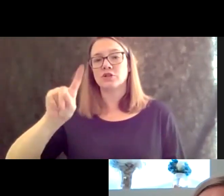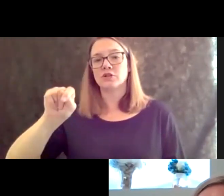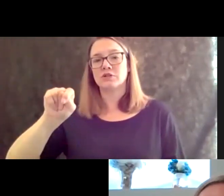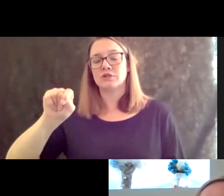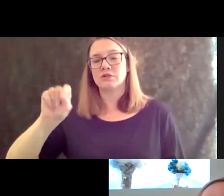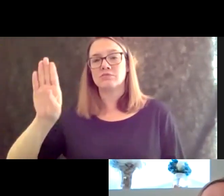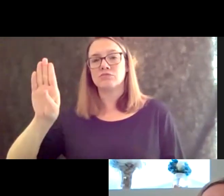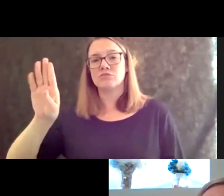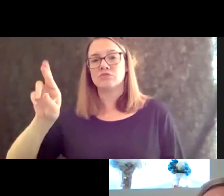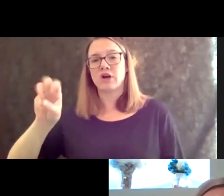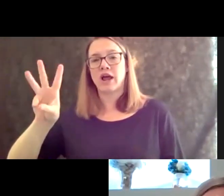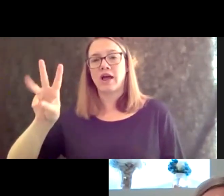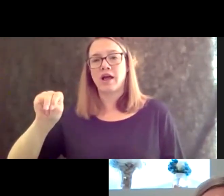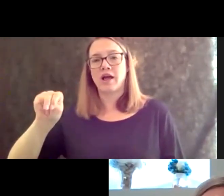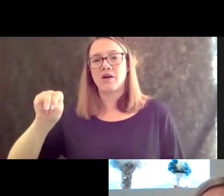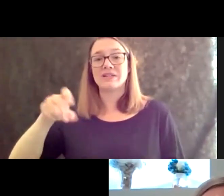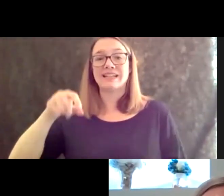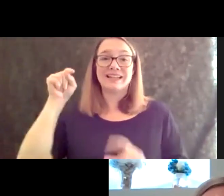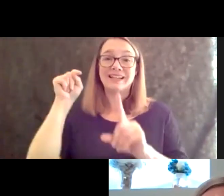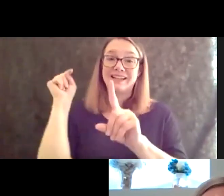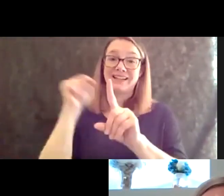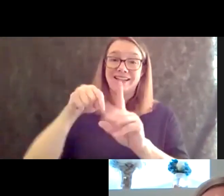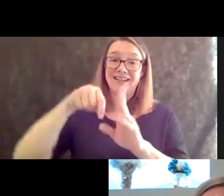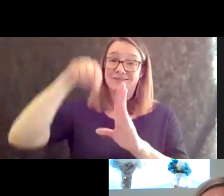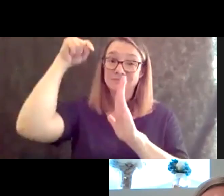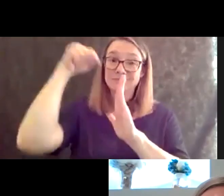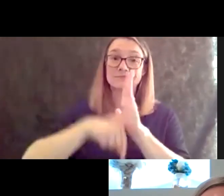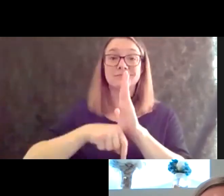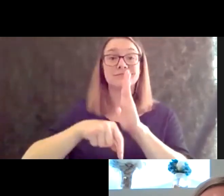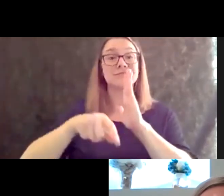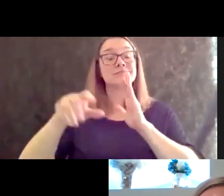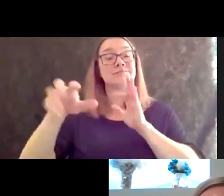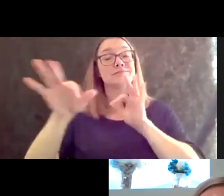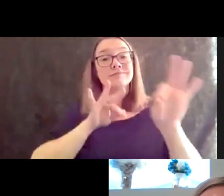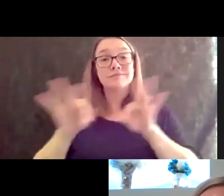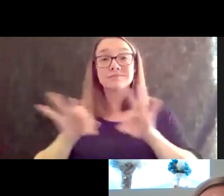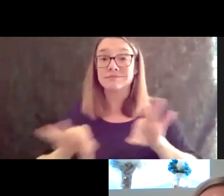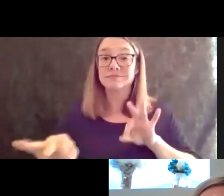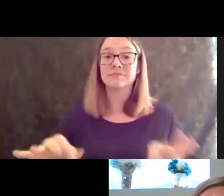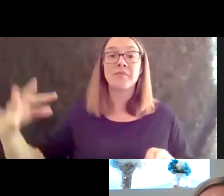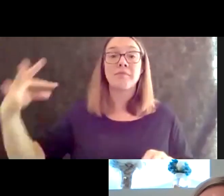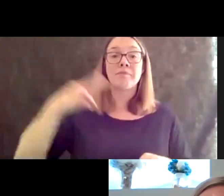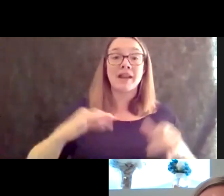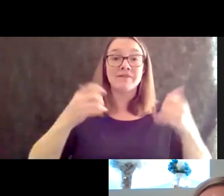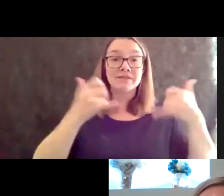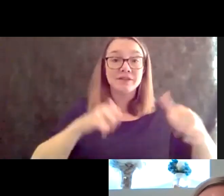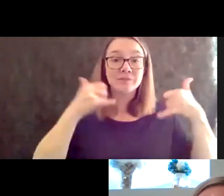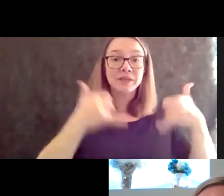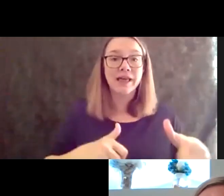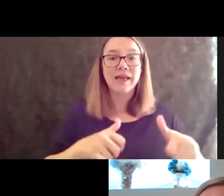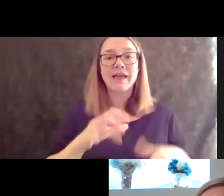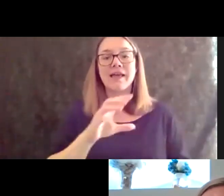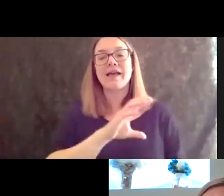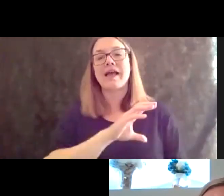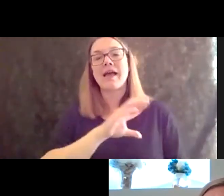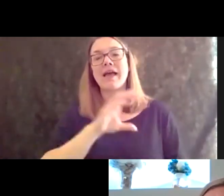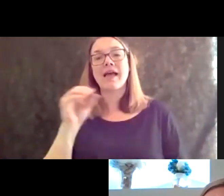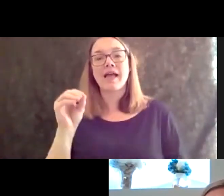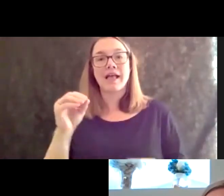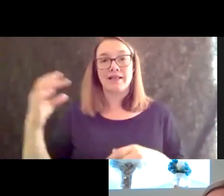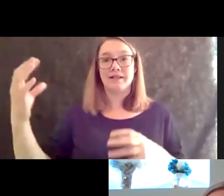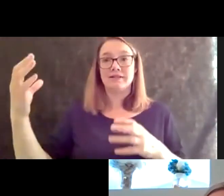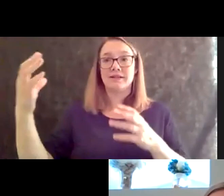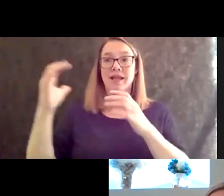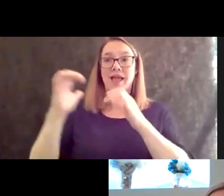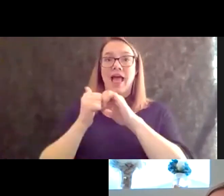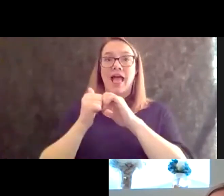neurological benefits as well as the different types of play and the difference between playing with as an adult and playing with